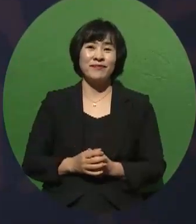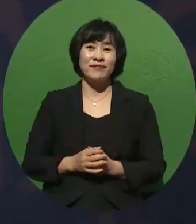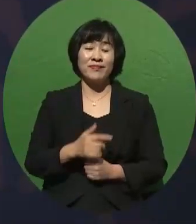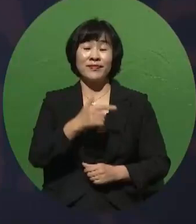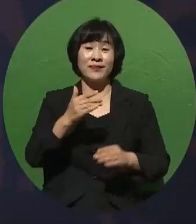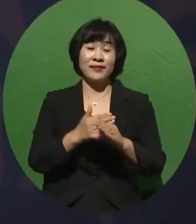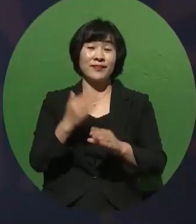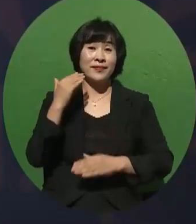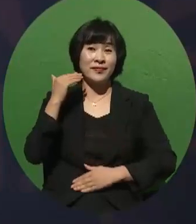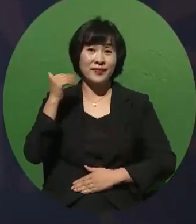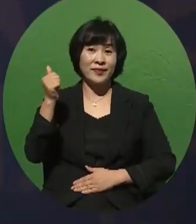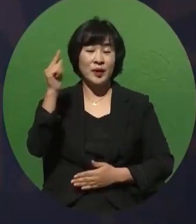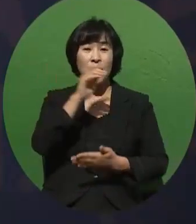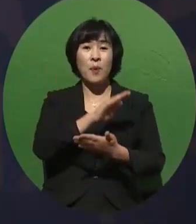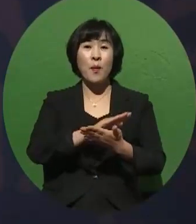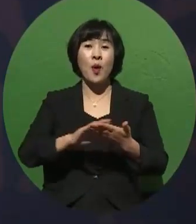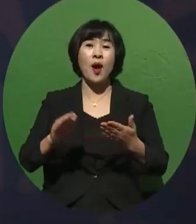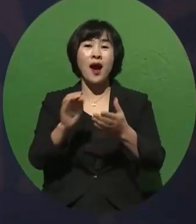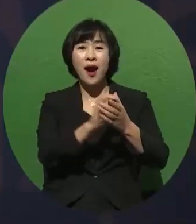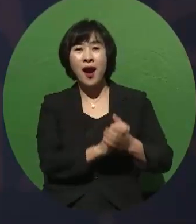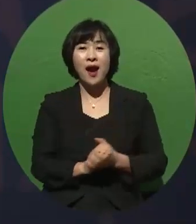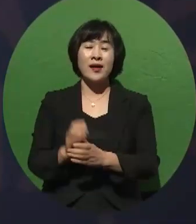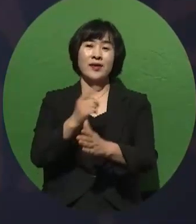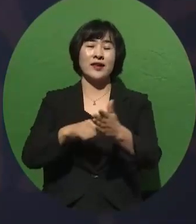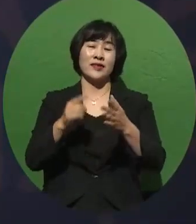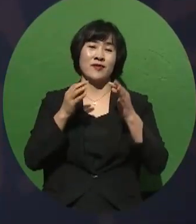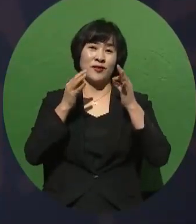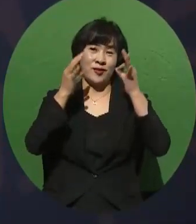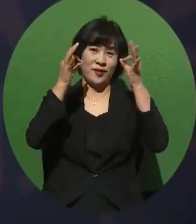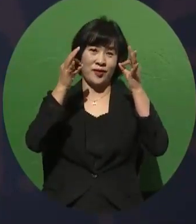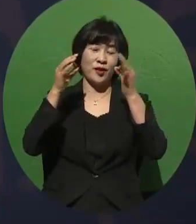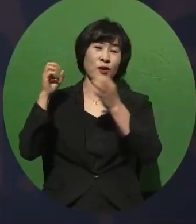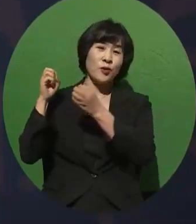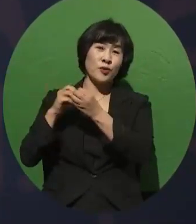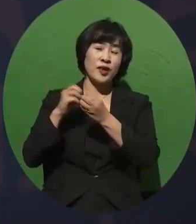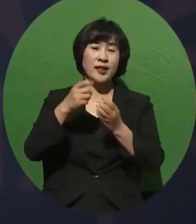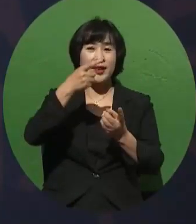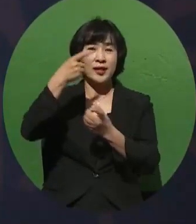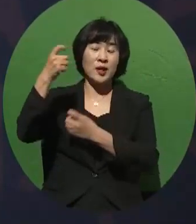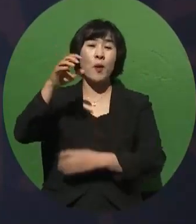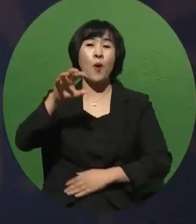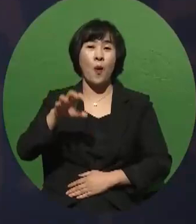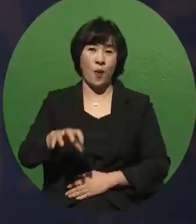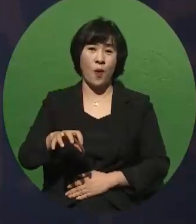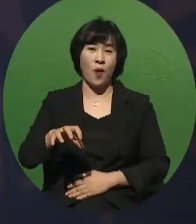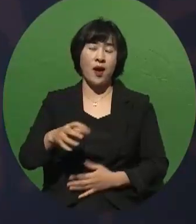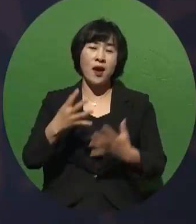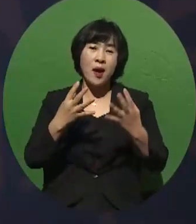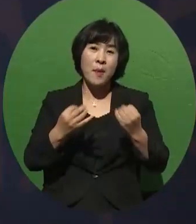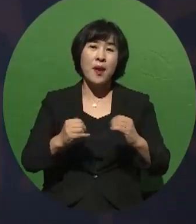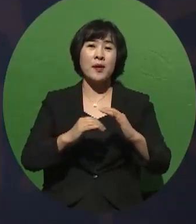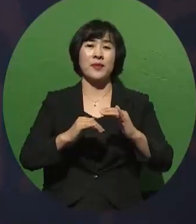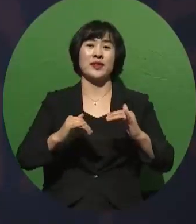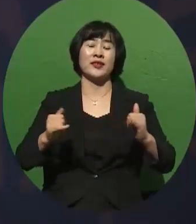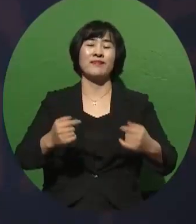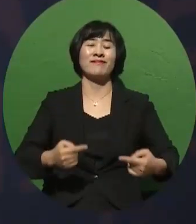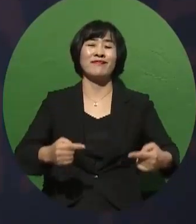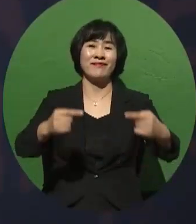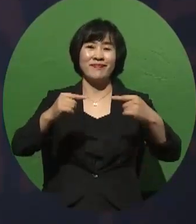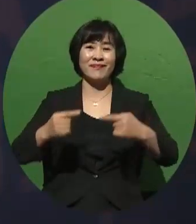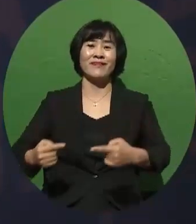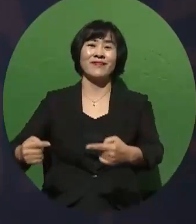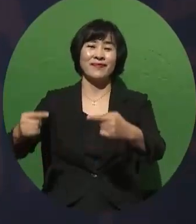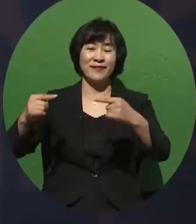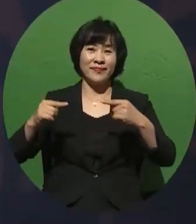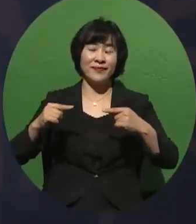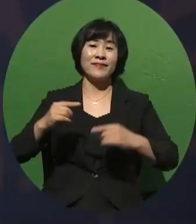this position to lead the opening ceremony. President Kim Dae-jung is known for the efforts and peace and unity, and we are